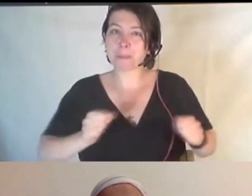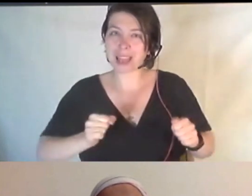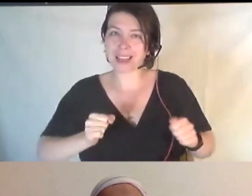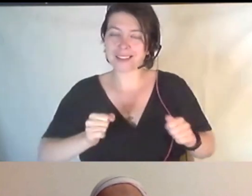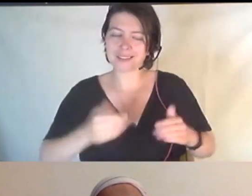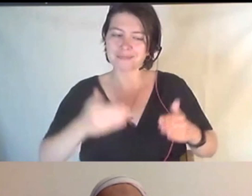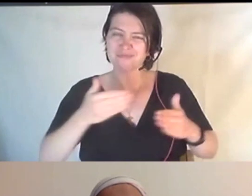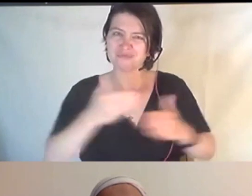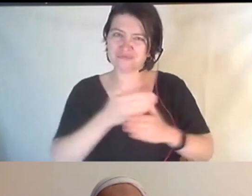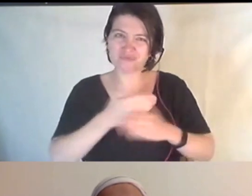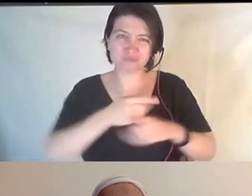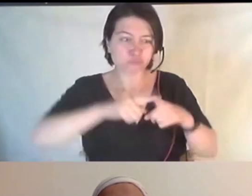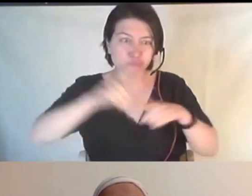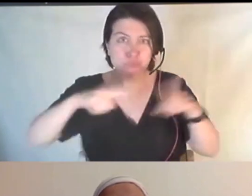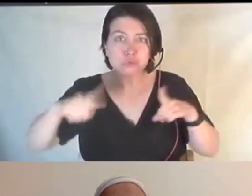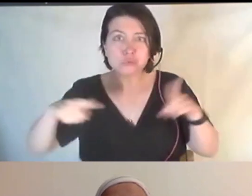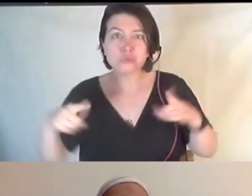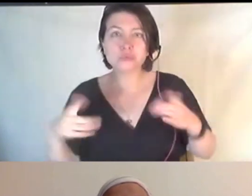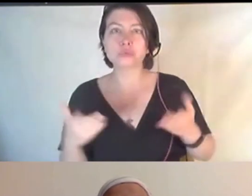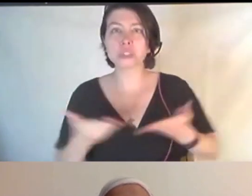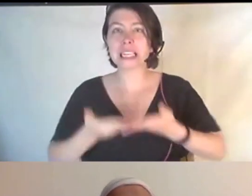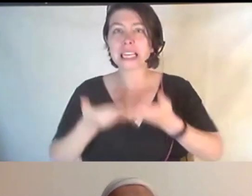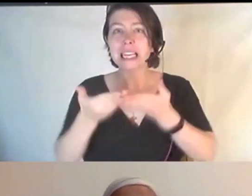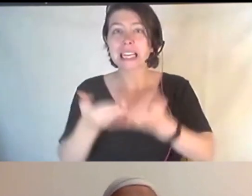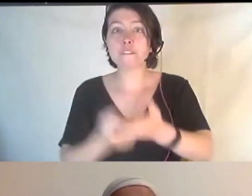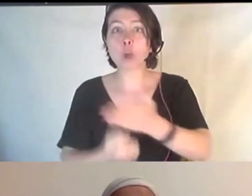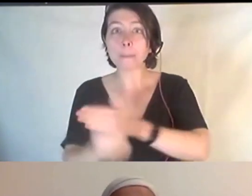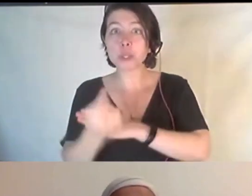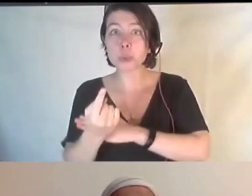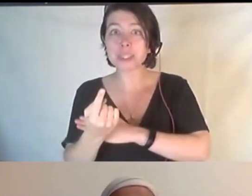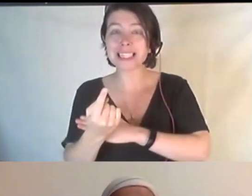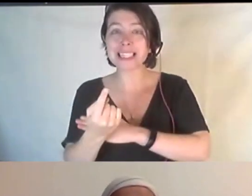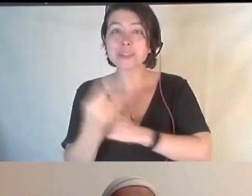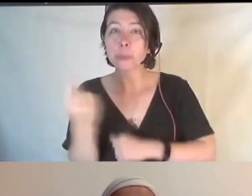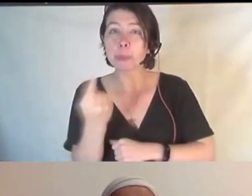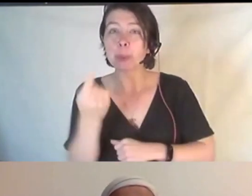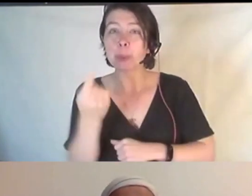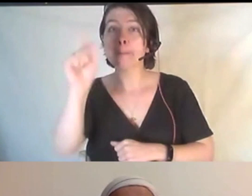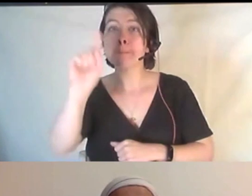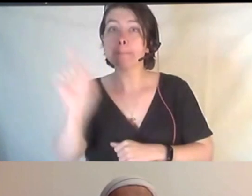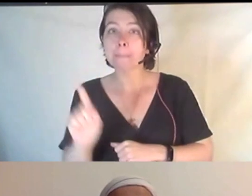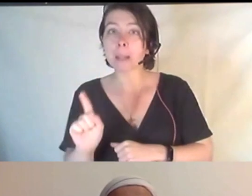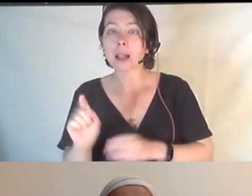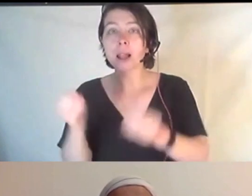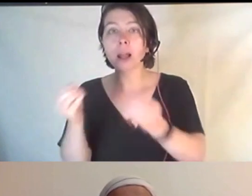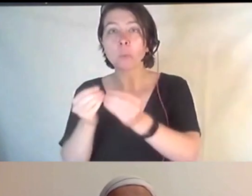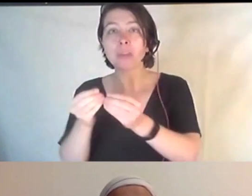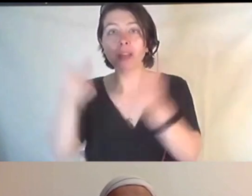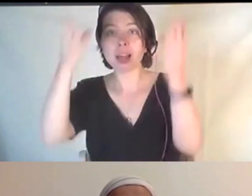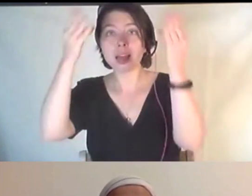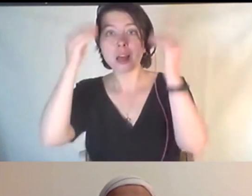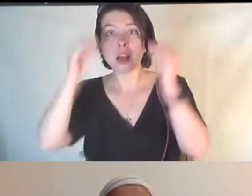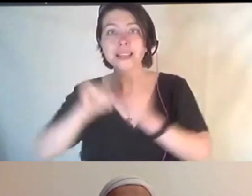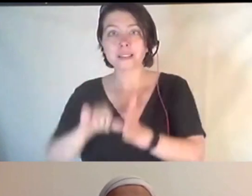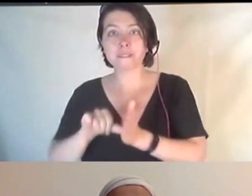to provide opportunities for people with learning disabilities to practice art. But what